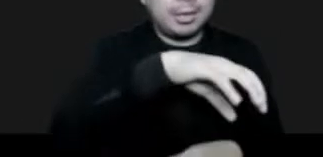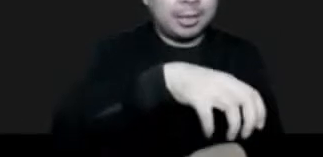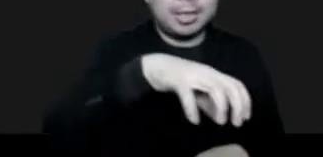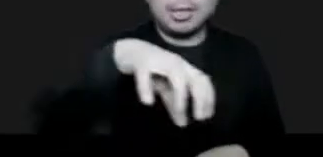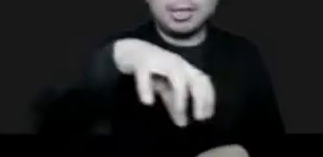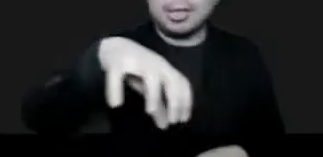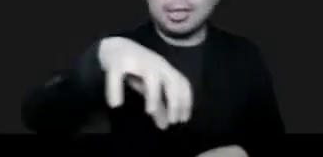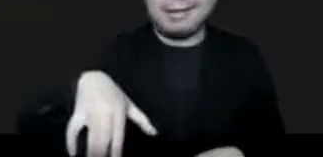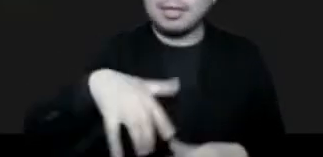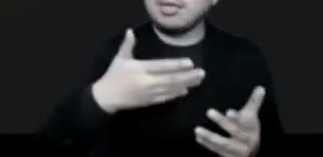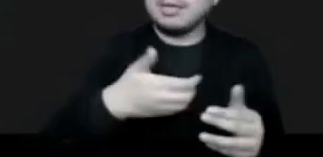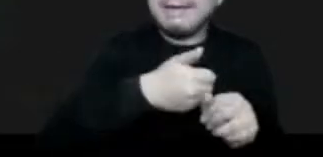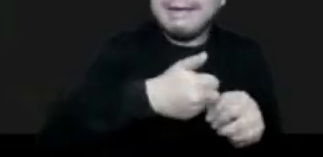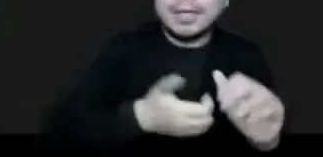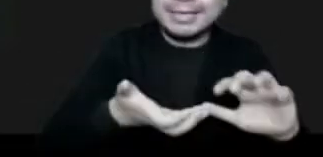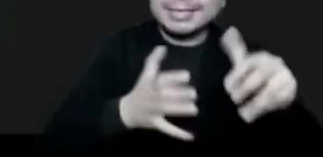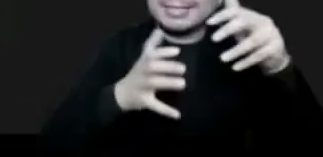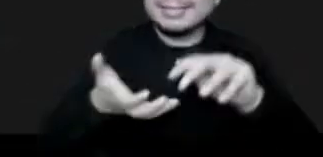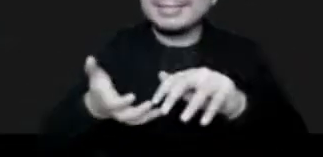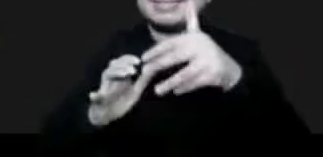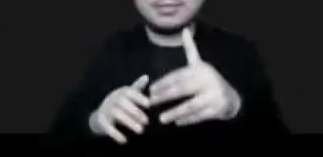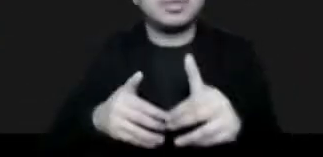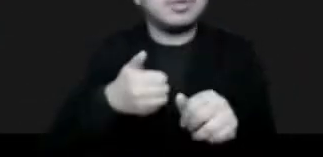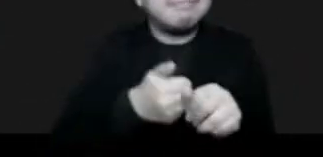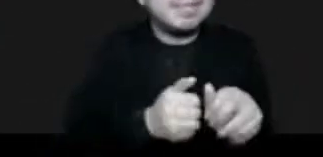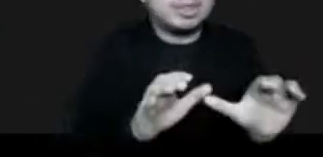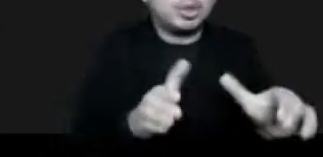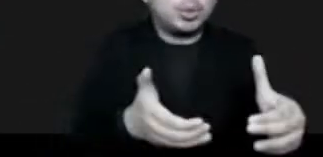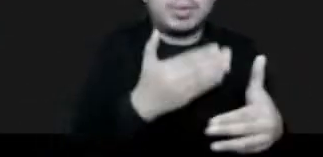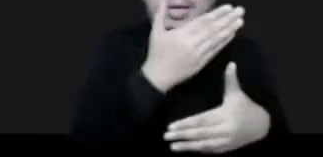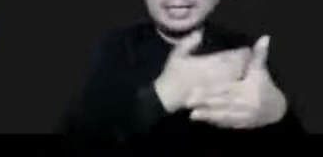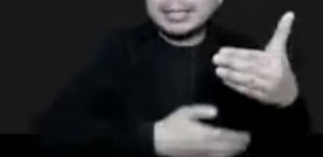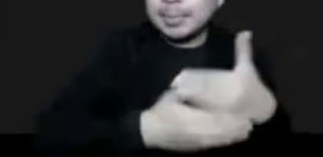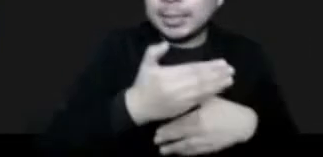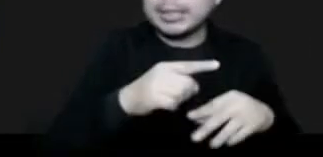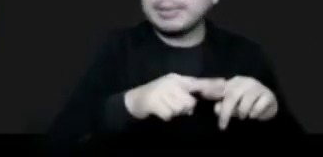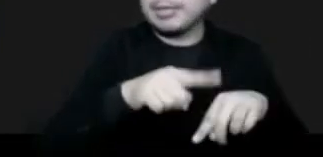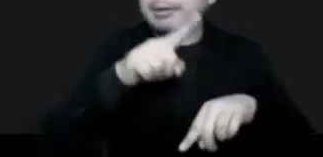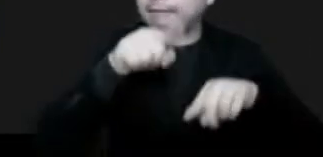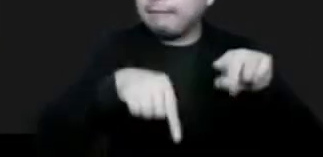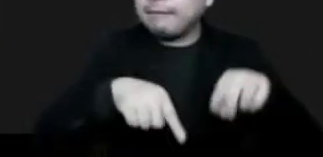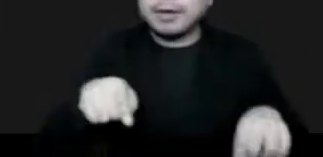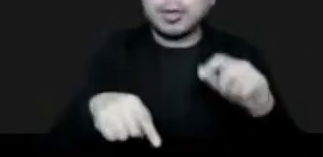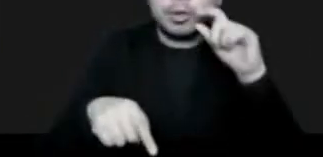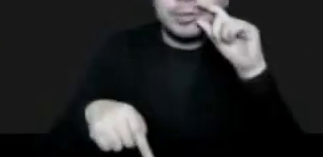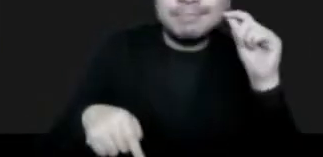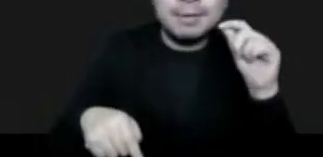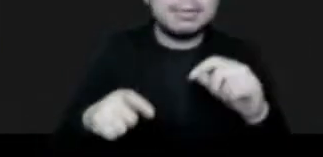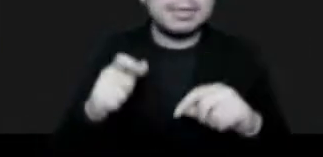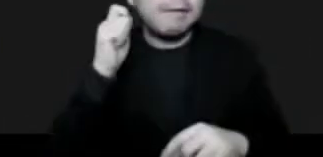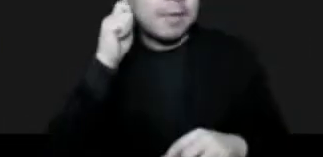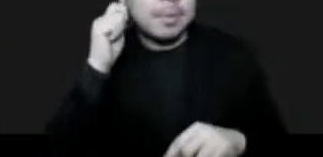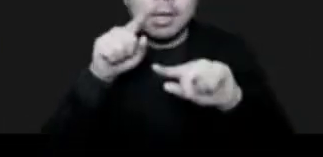each group of people with disabilities based on different features, male or female, or different gender identities,